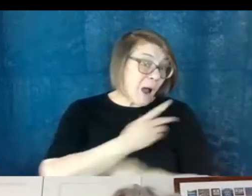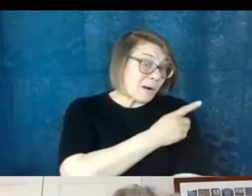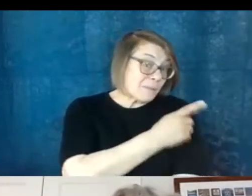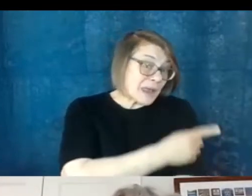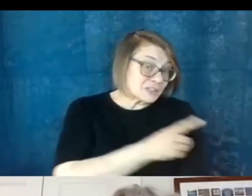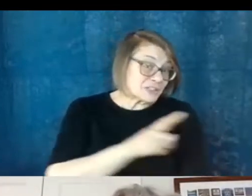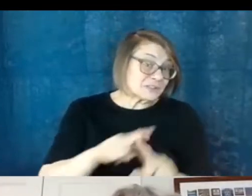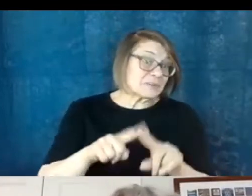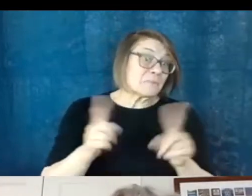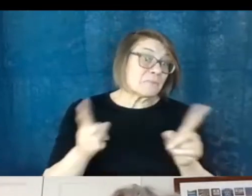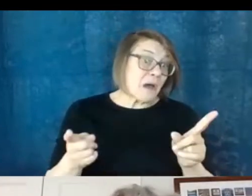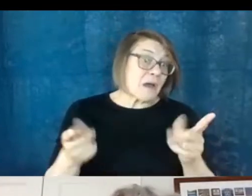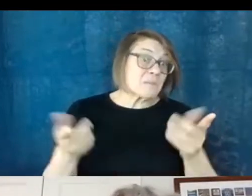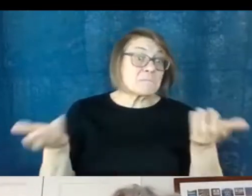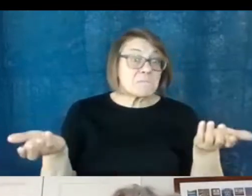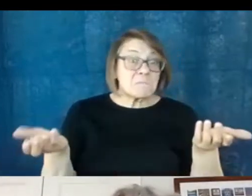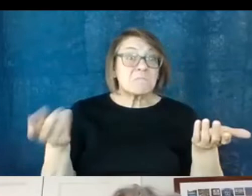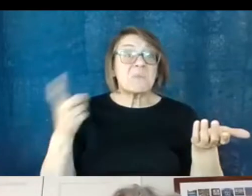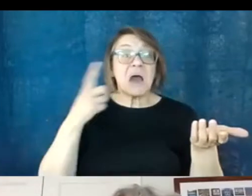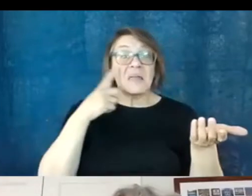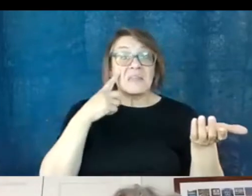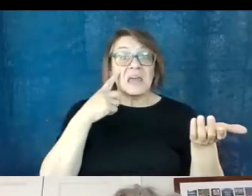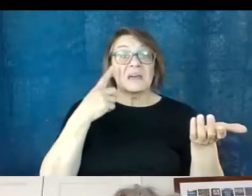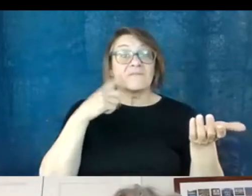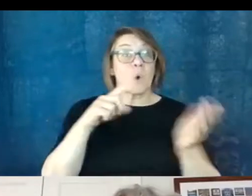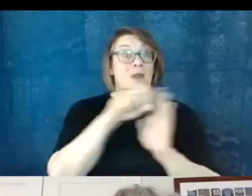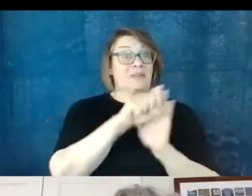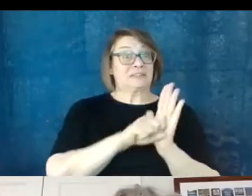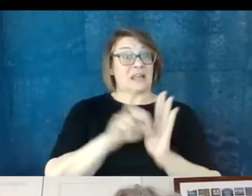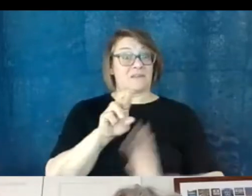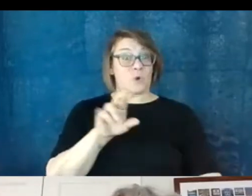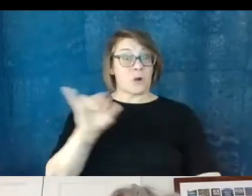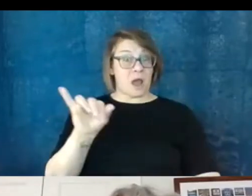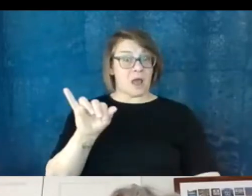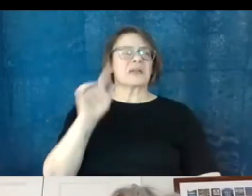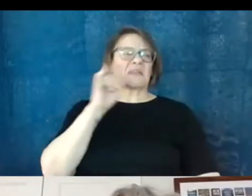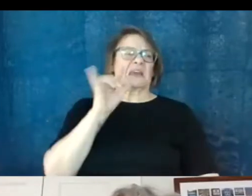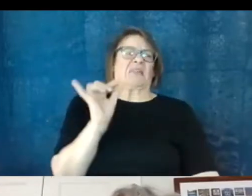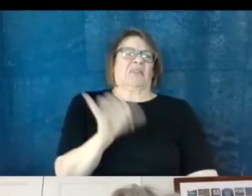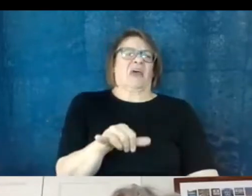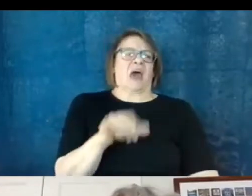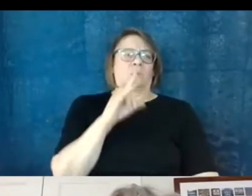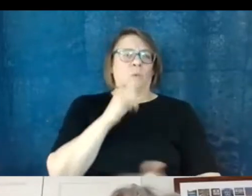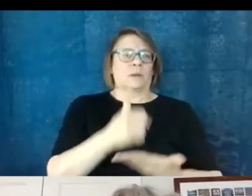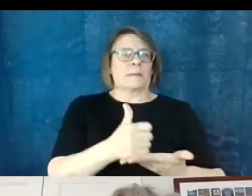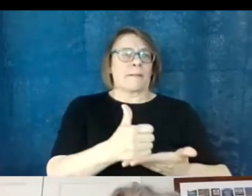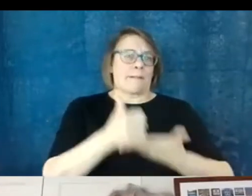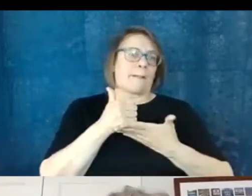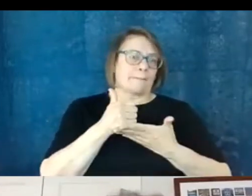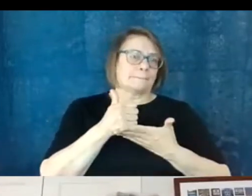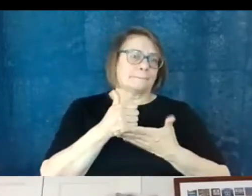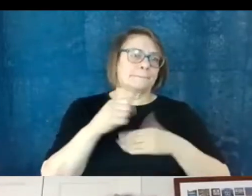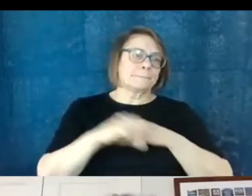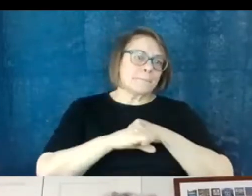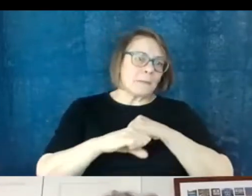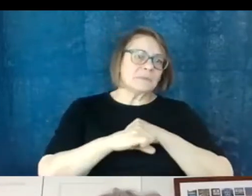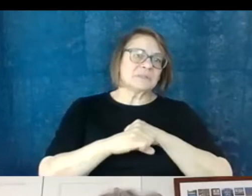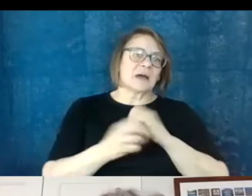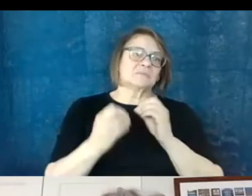but I think as far as the state of Rhode Island goes, that's something that we could maybe do